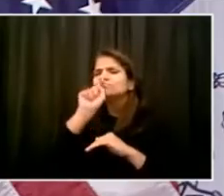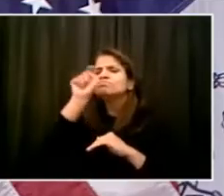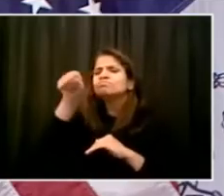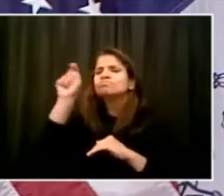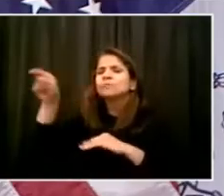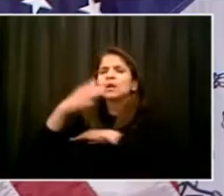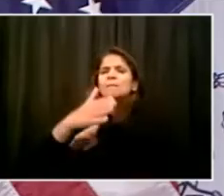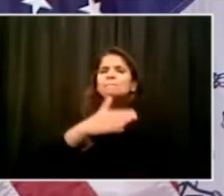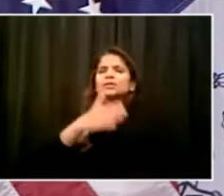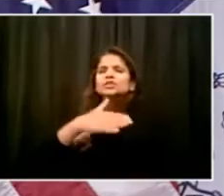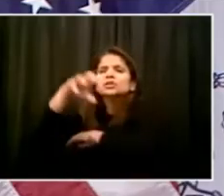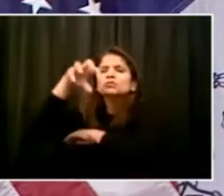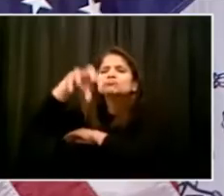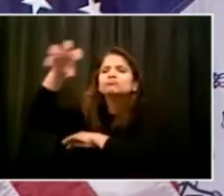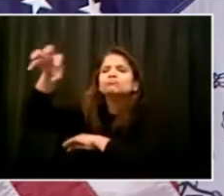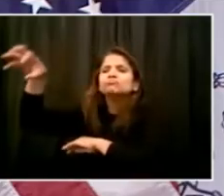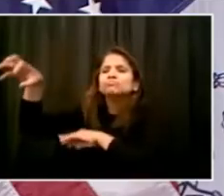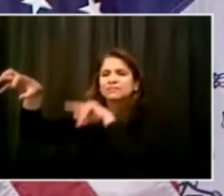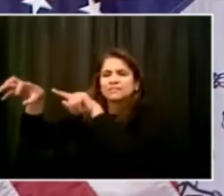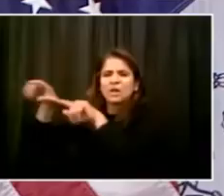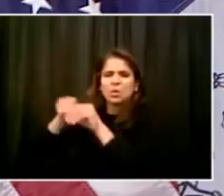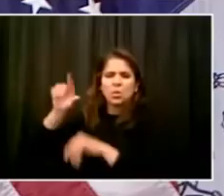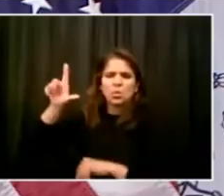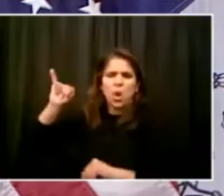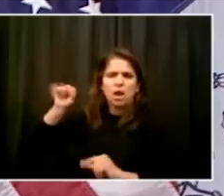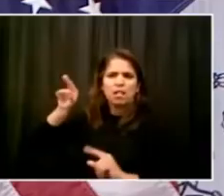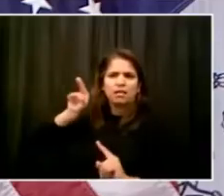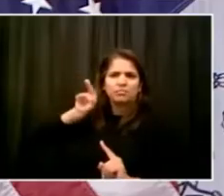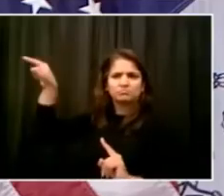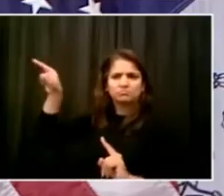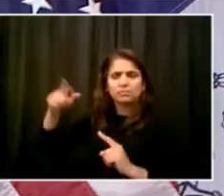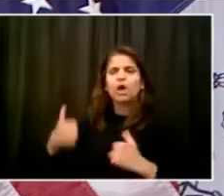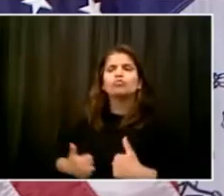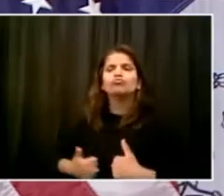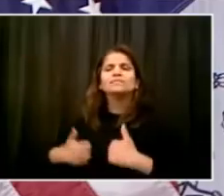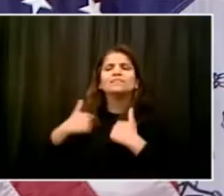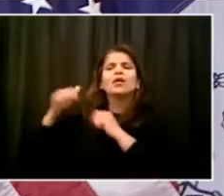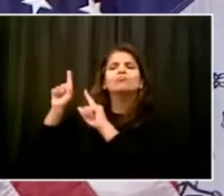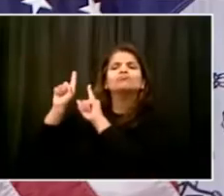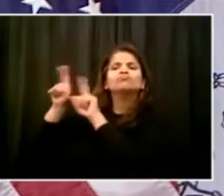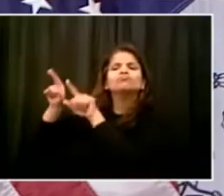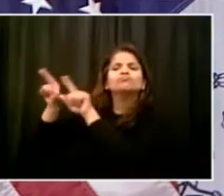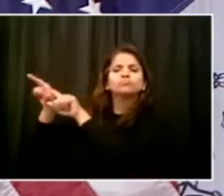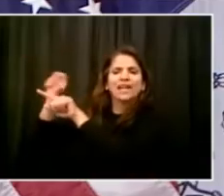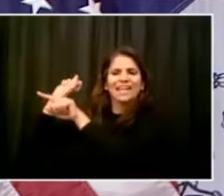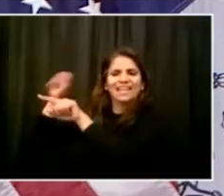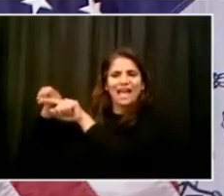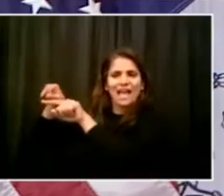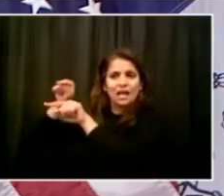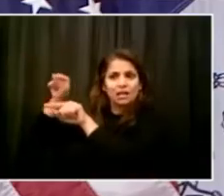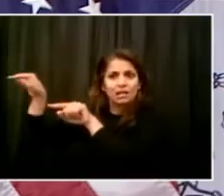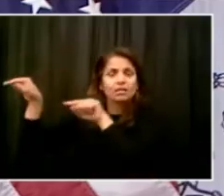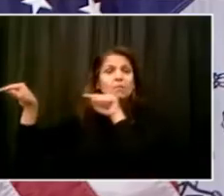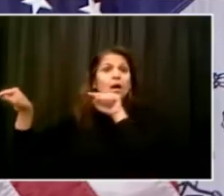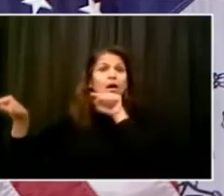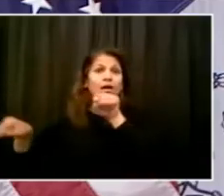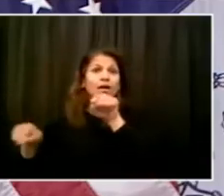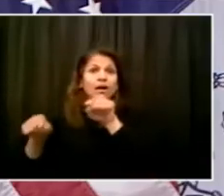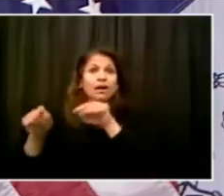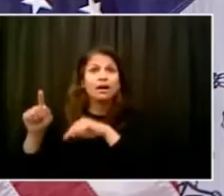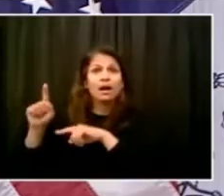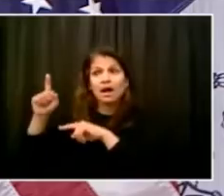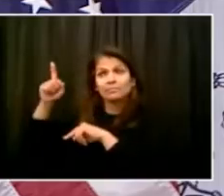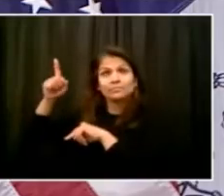look, on the question of the beaches, every place has to figure out what's right for